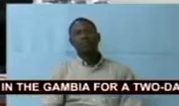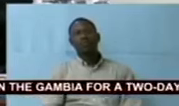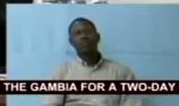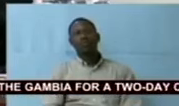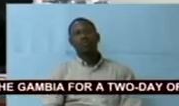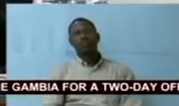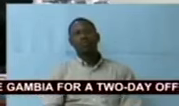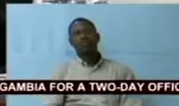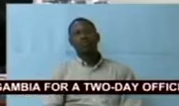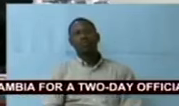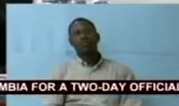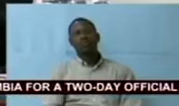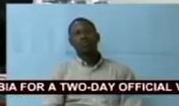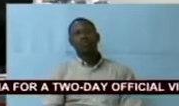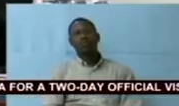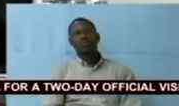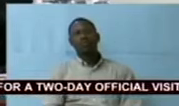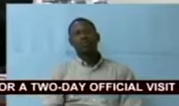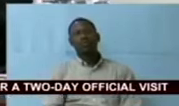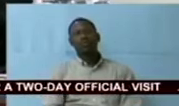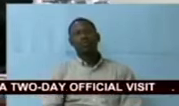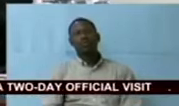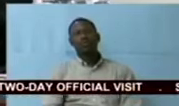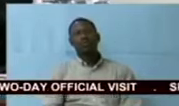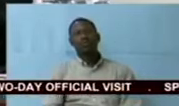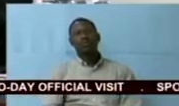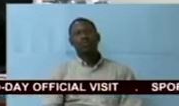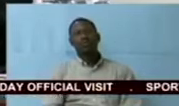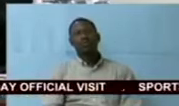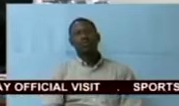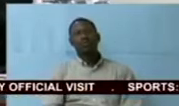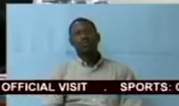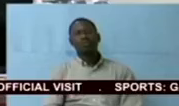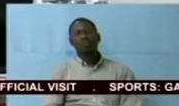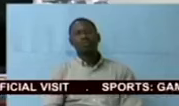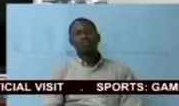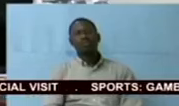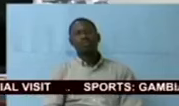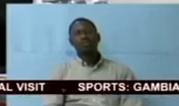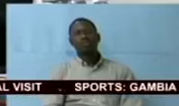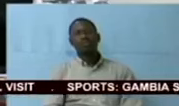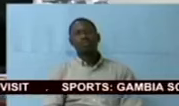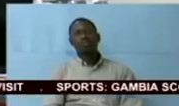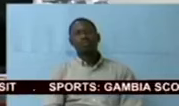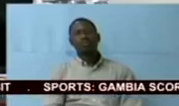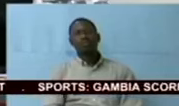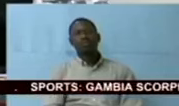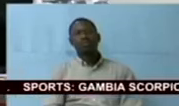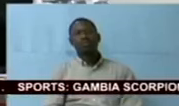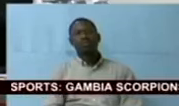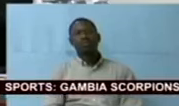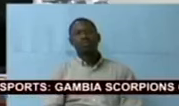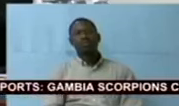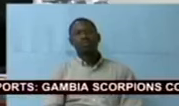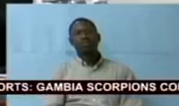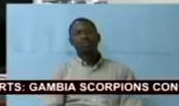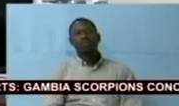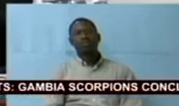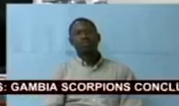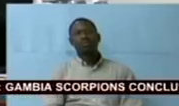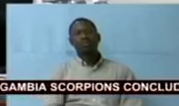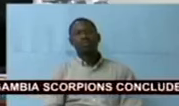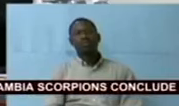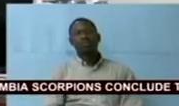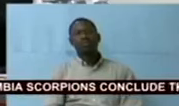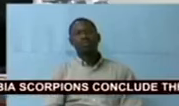tara lori nyi molie tumi molie hanin kabi kaneke dabula kitiol nyi kono loyal nyi fana hani ko ku fenke ibukana